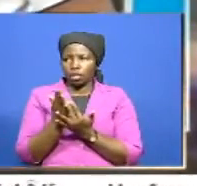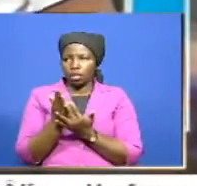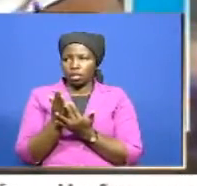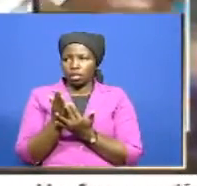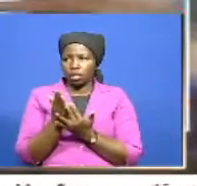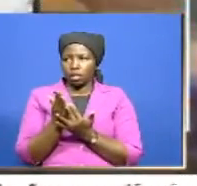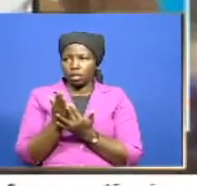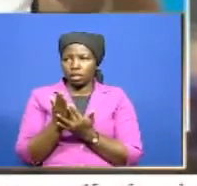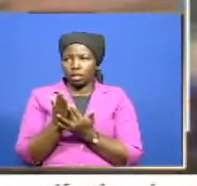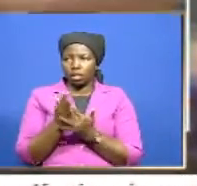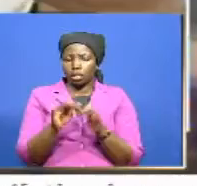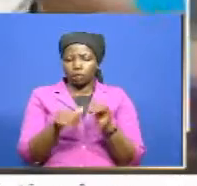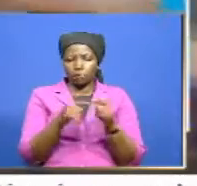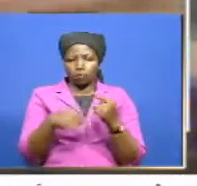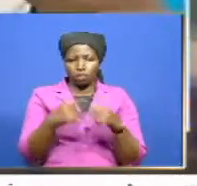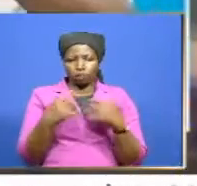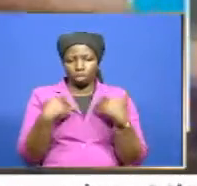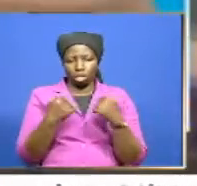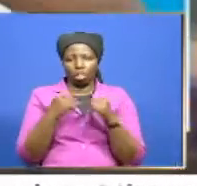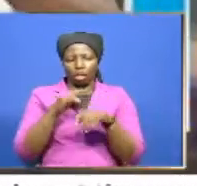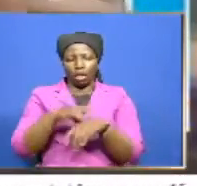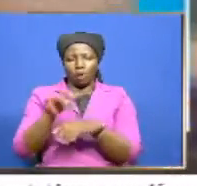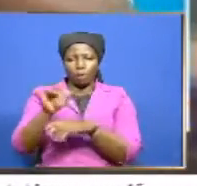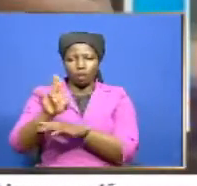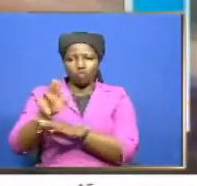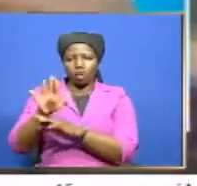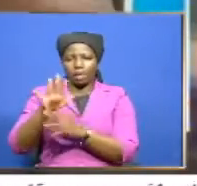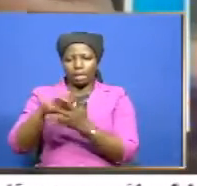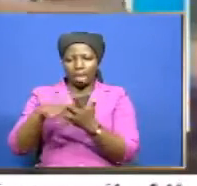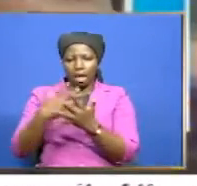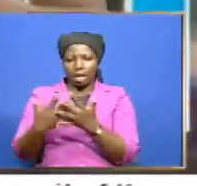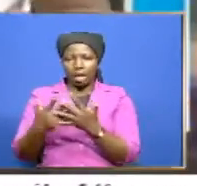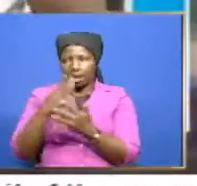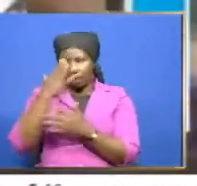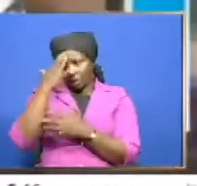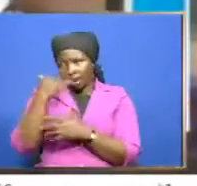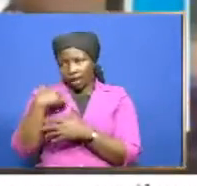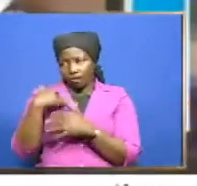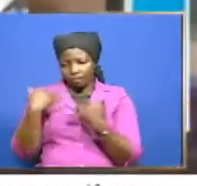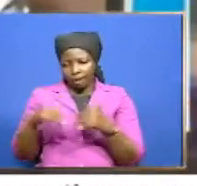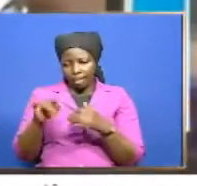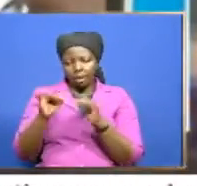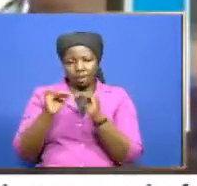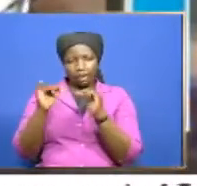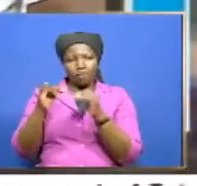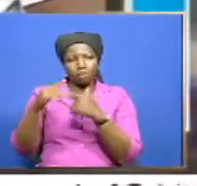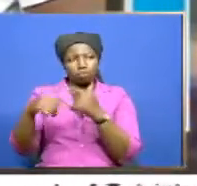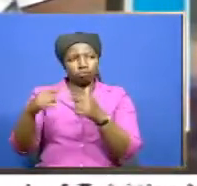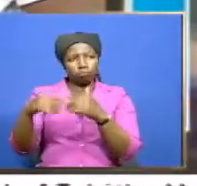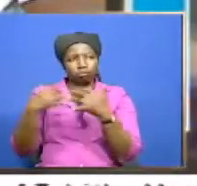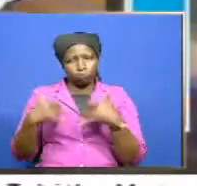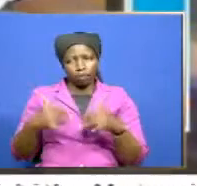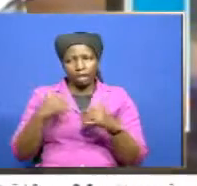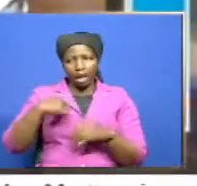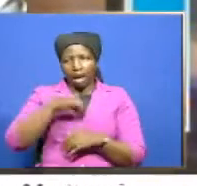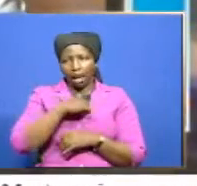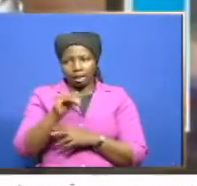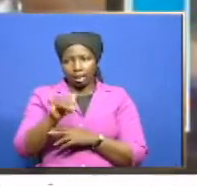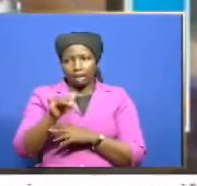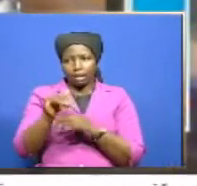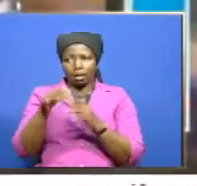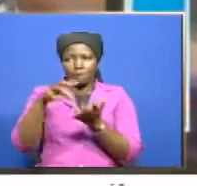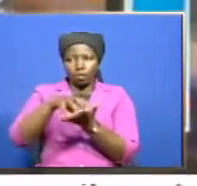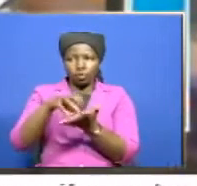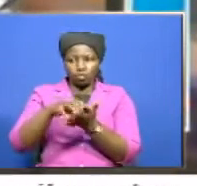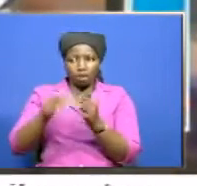structures, because those are teams that have been used to that and know we've played at this level, we can keep going and stuff like that. So we're in that position, what do we